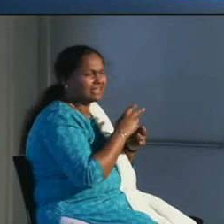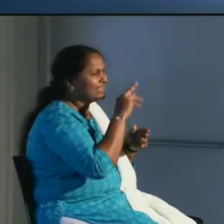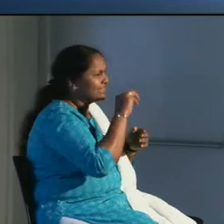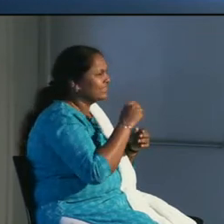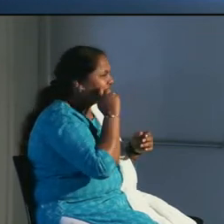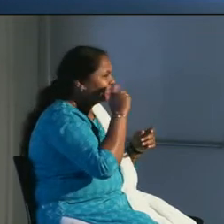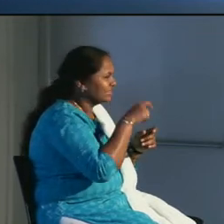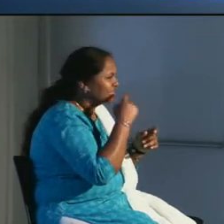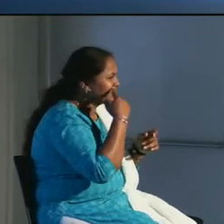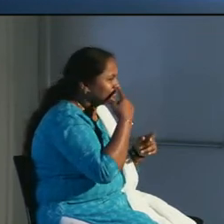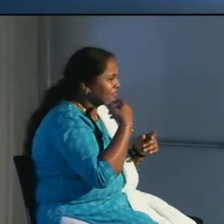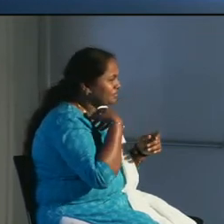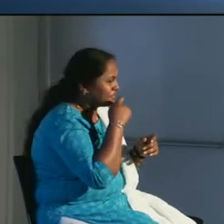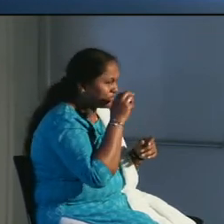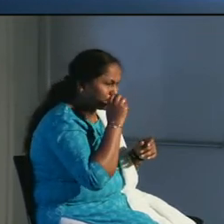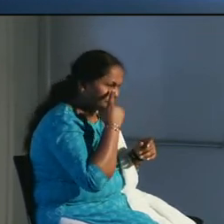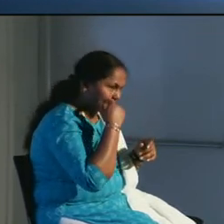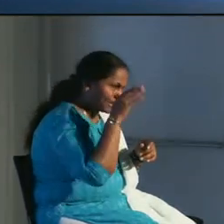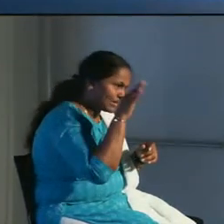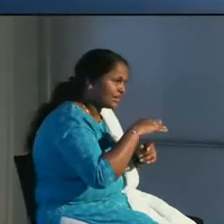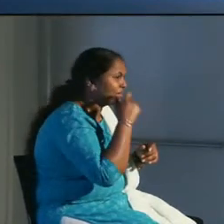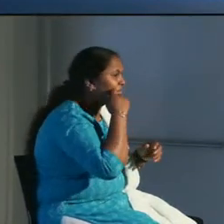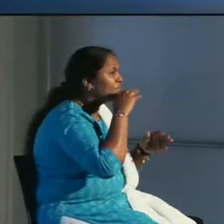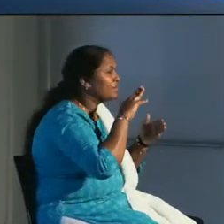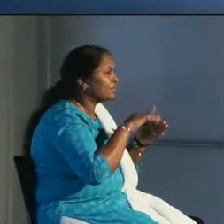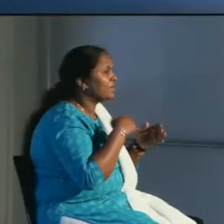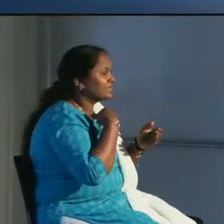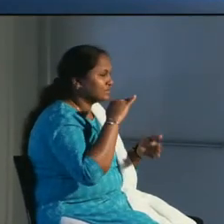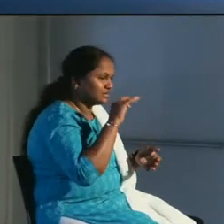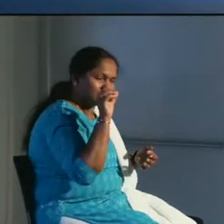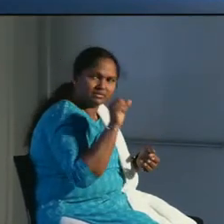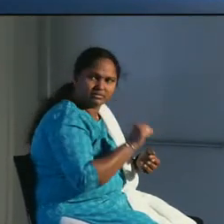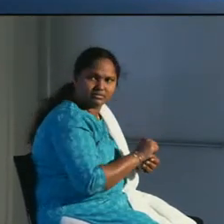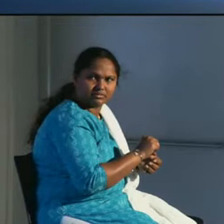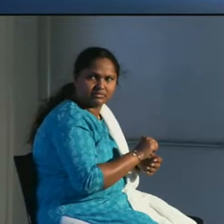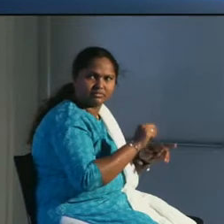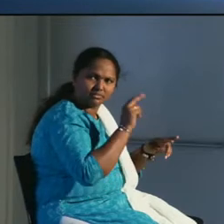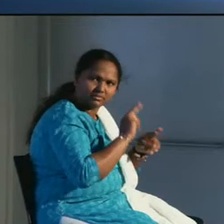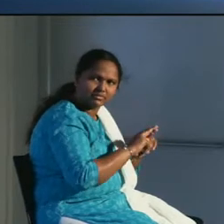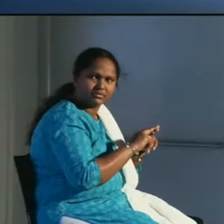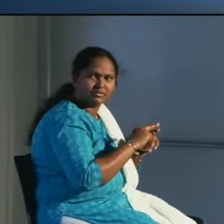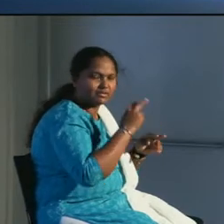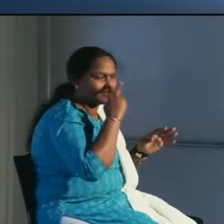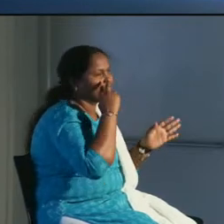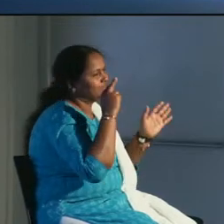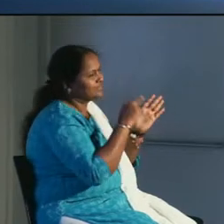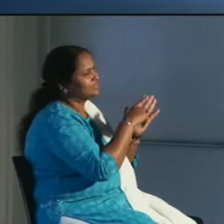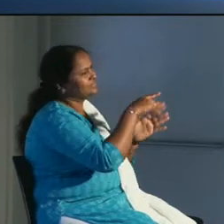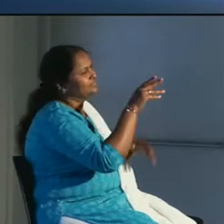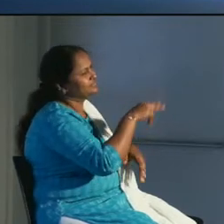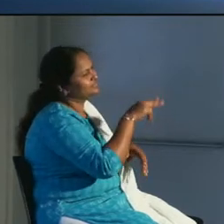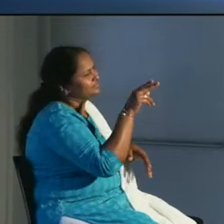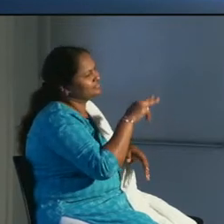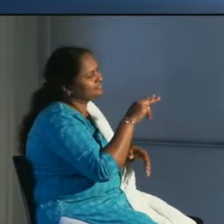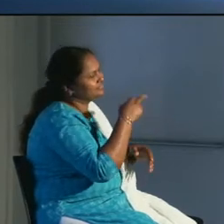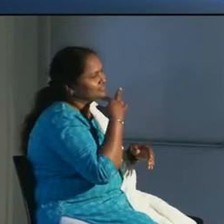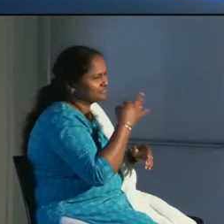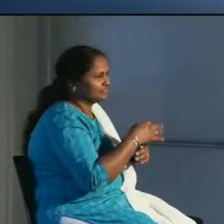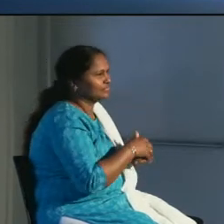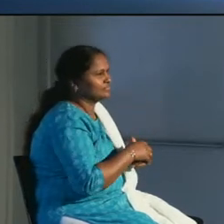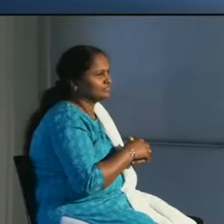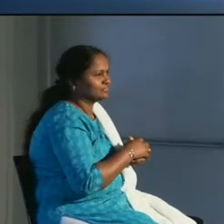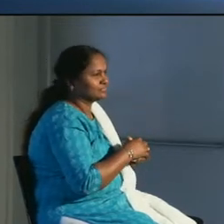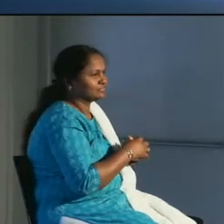said, "Ma'am, I came by with my child, and we just stood there and watched people." And this